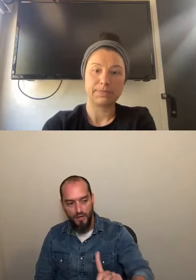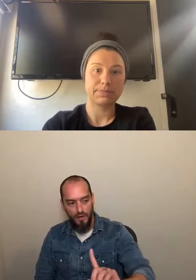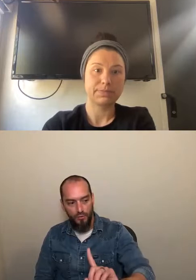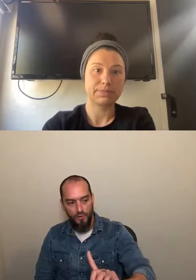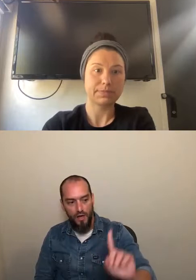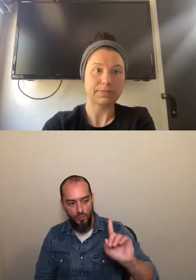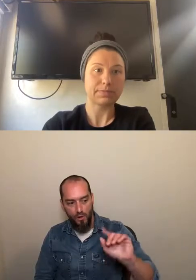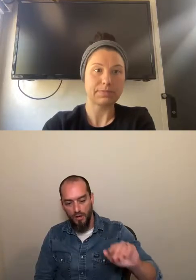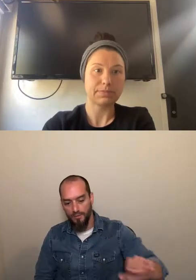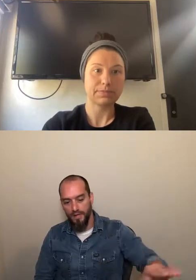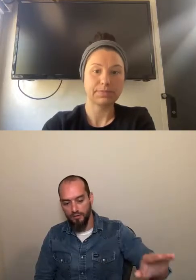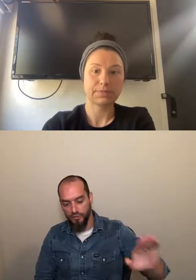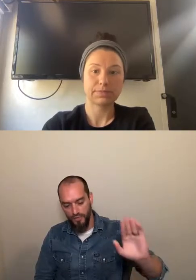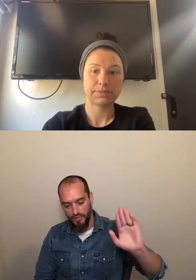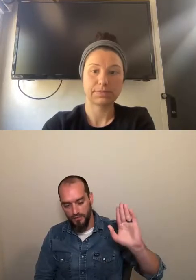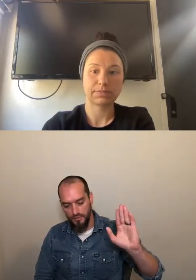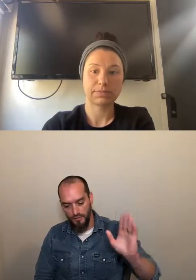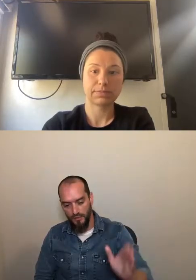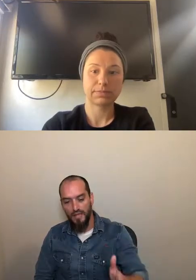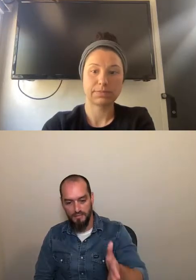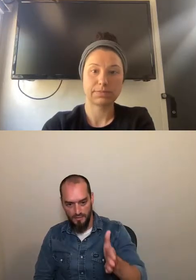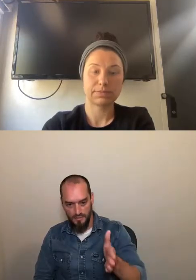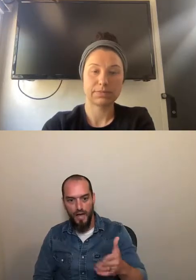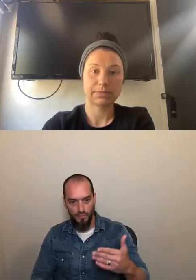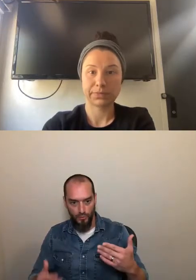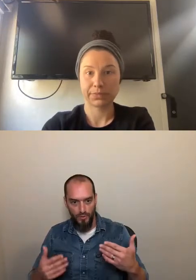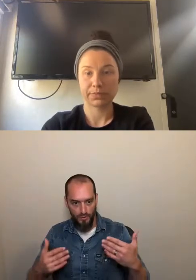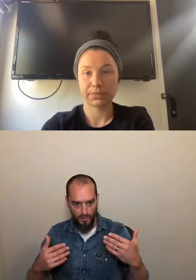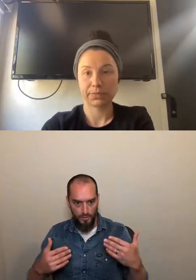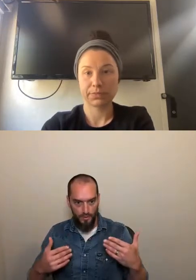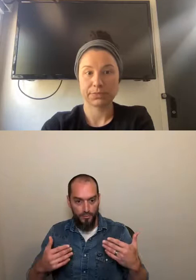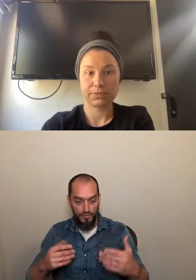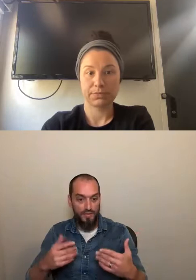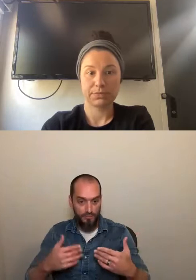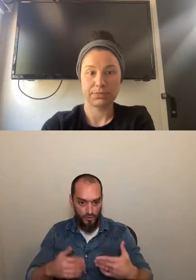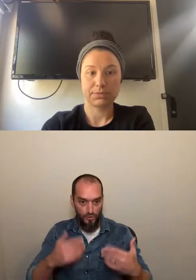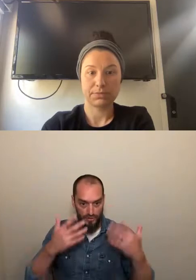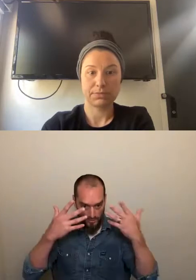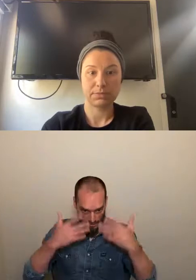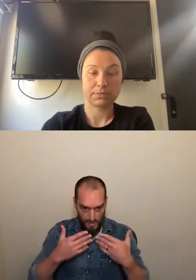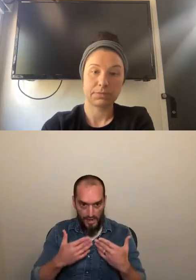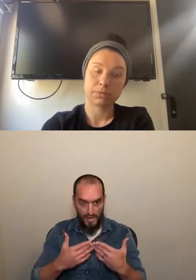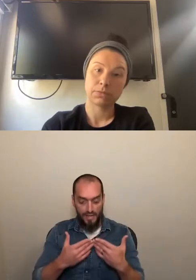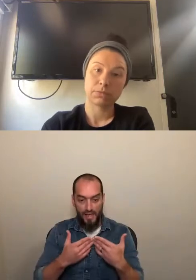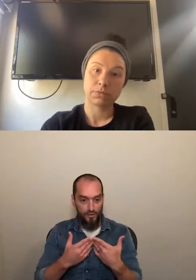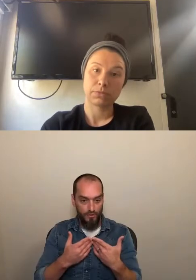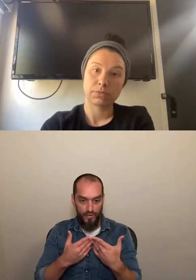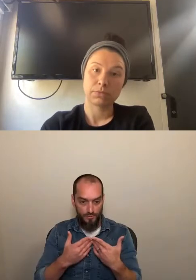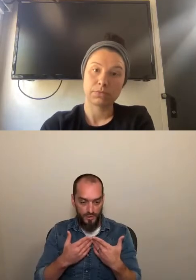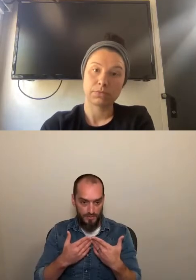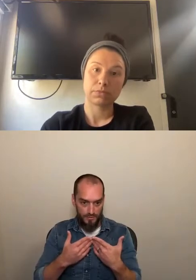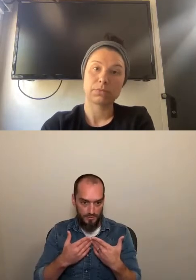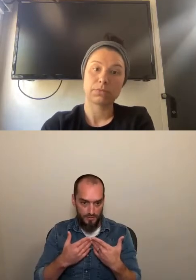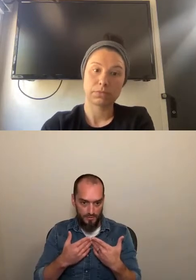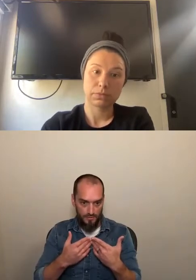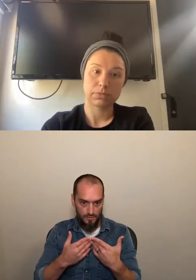I would not walk up and down streets unless I was wearing protective clothing and I had on face